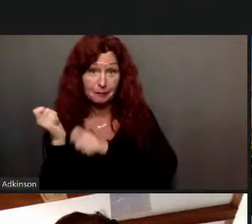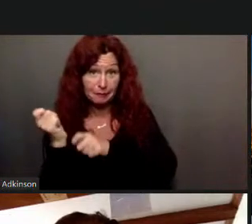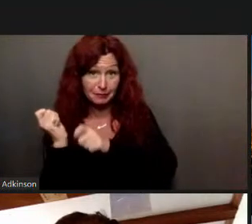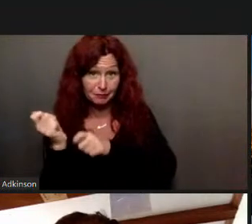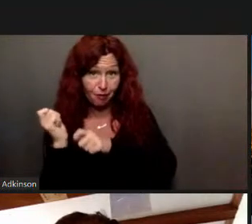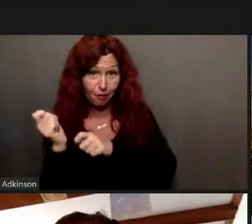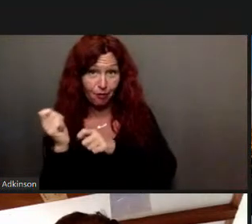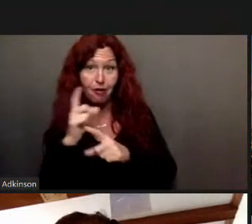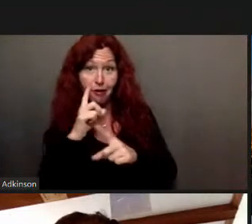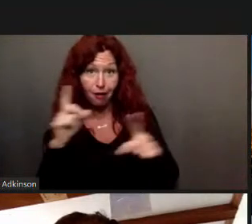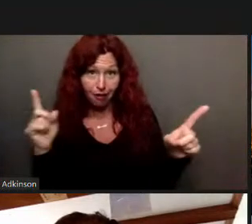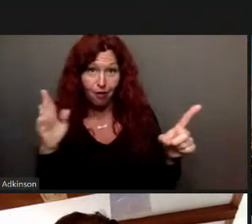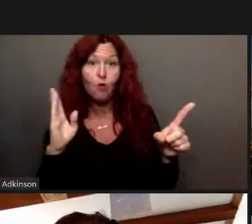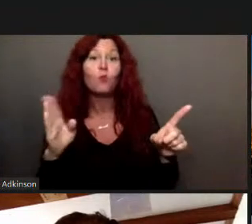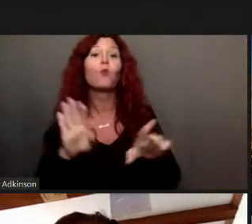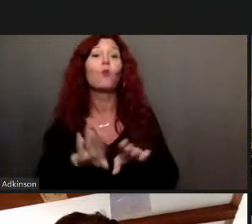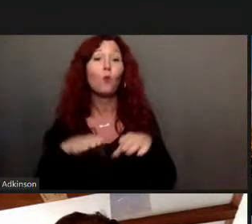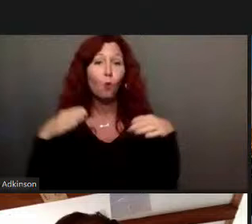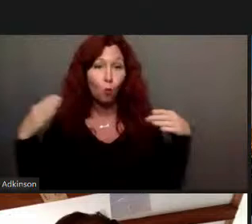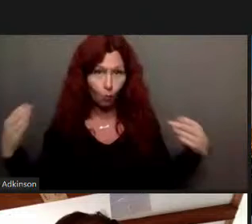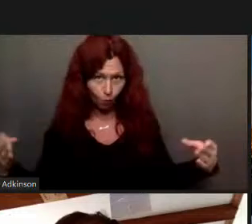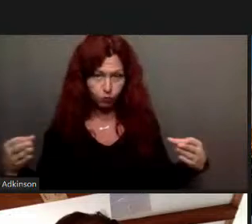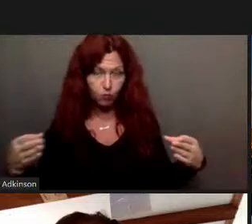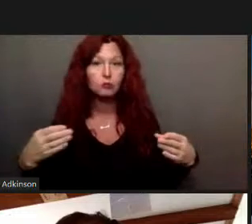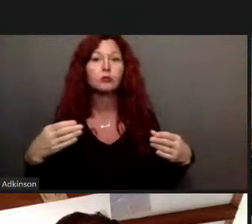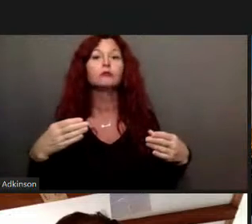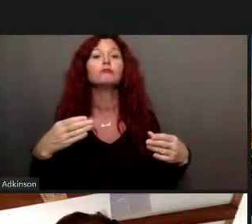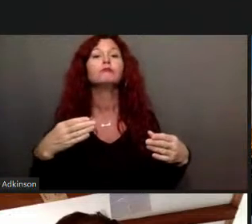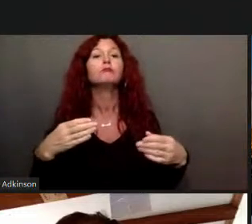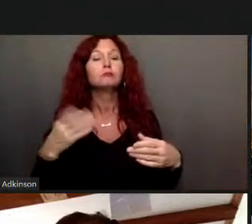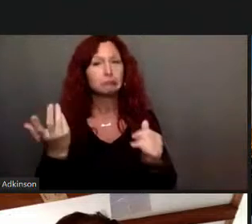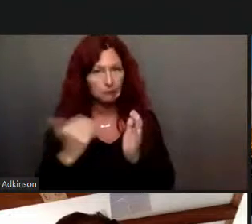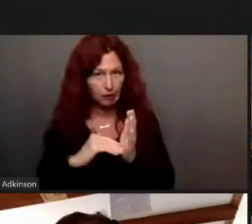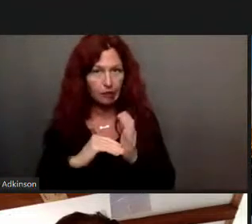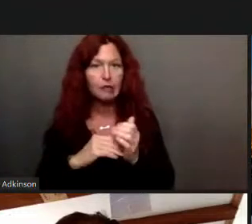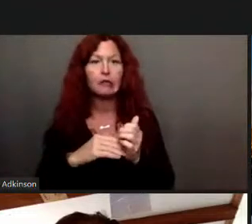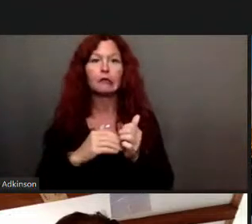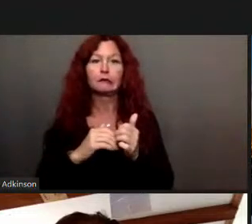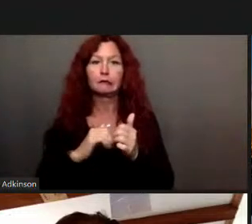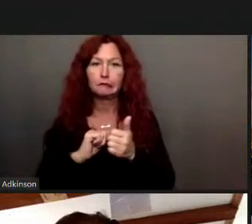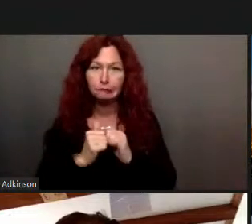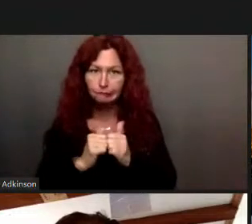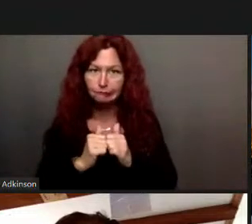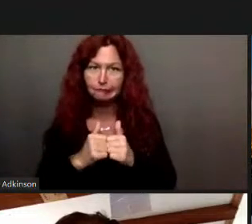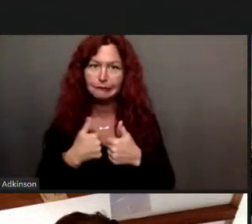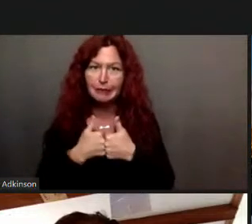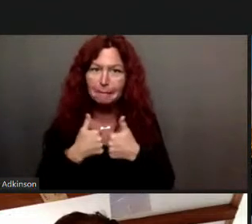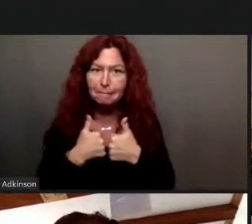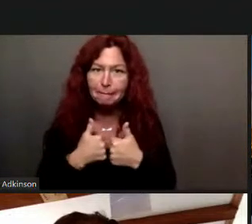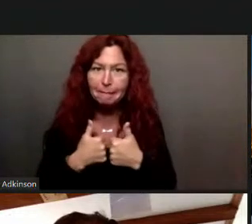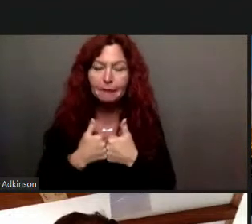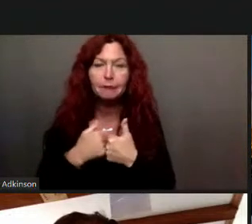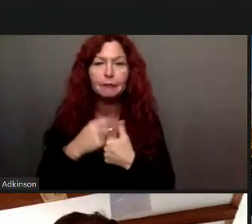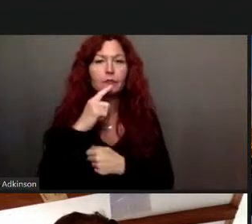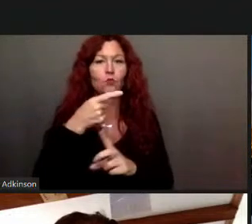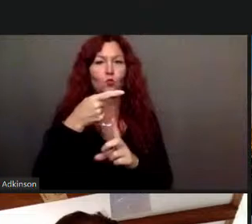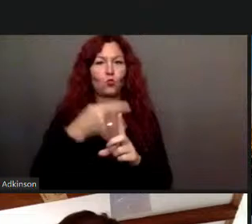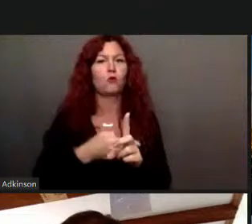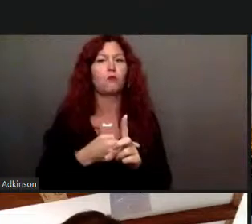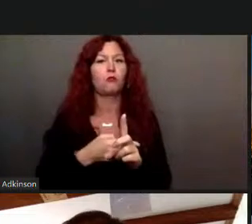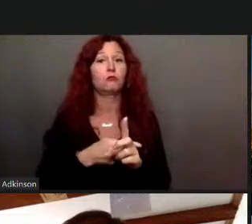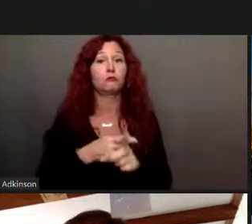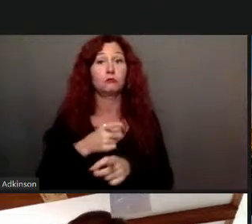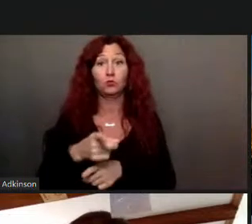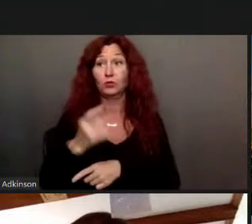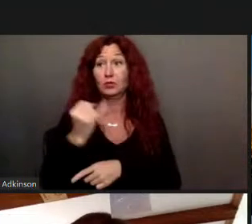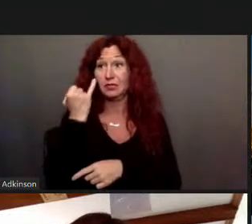If the Marlins do send in a plan that they want to have a certain amount of fans in the stands, is that something that you will